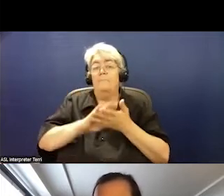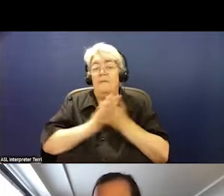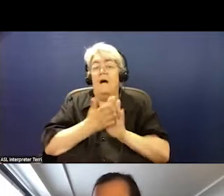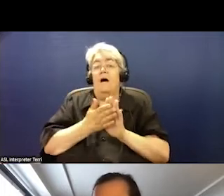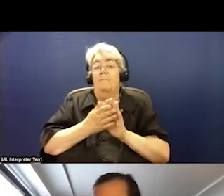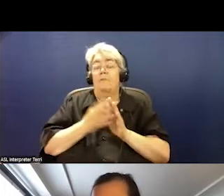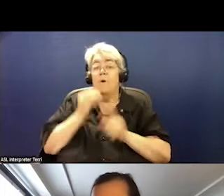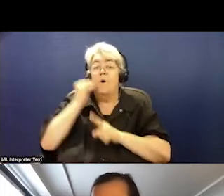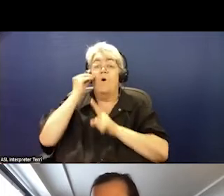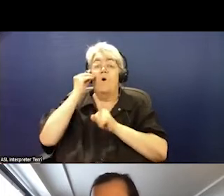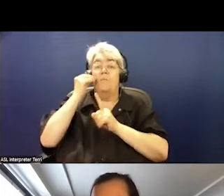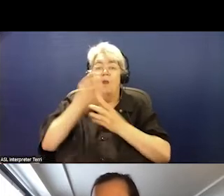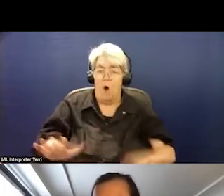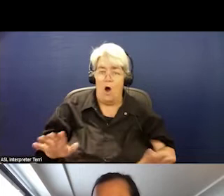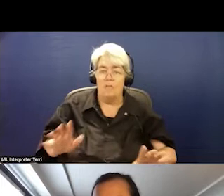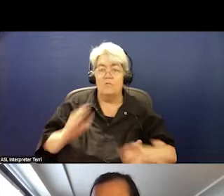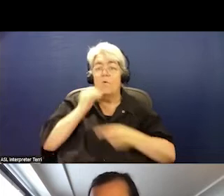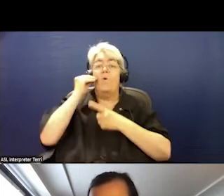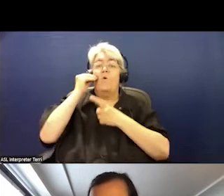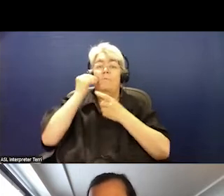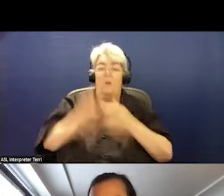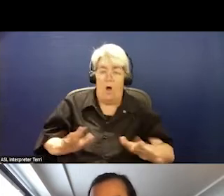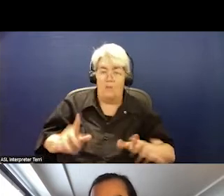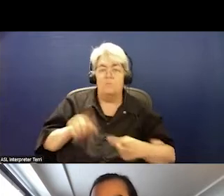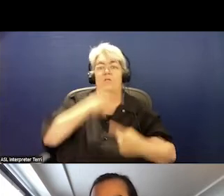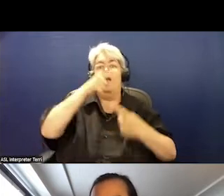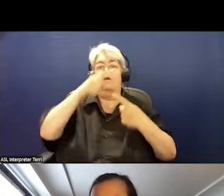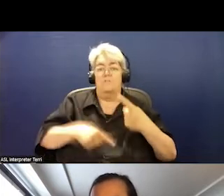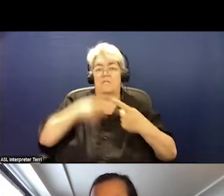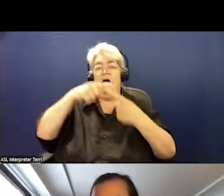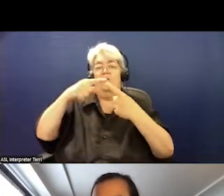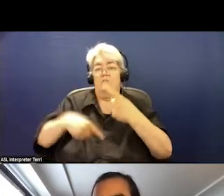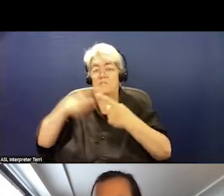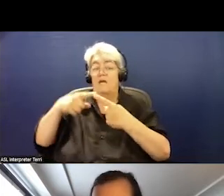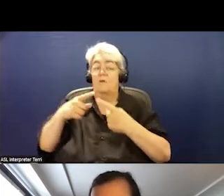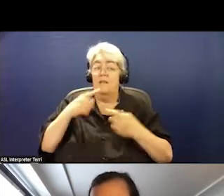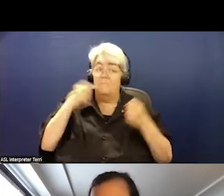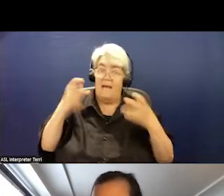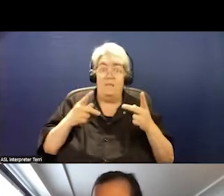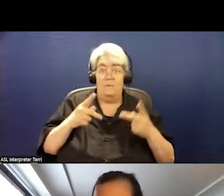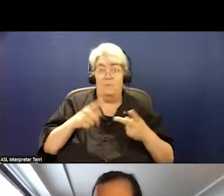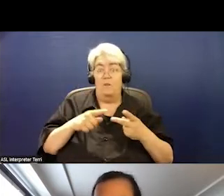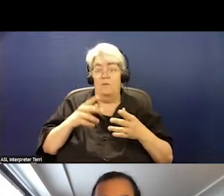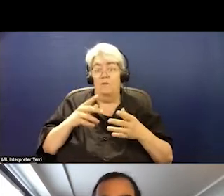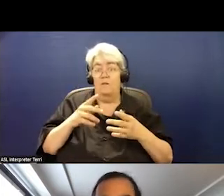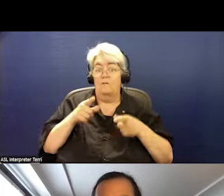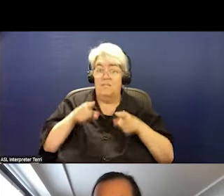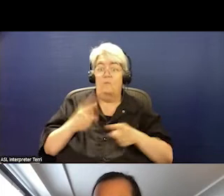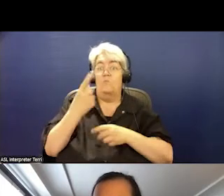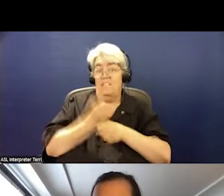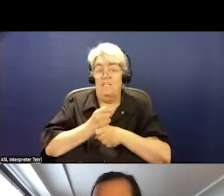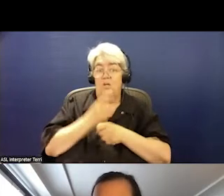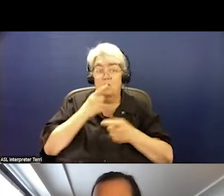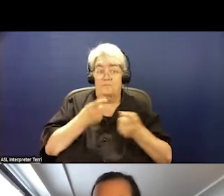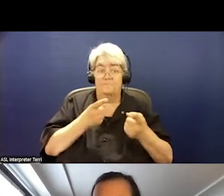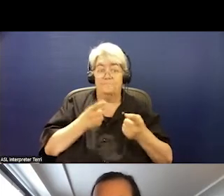only be about 600,000 at any given time, there are many more who experience homelessness at some point in a given year. This map on the